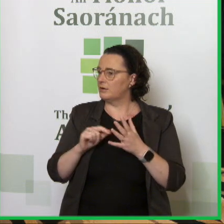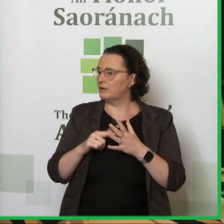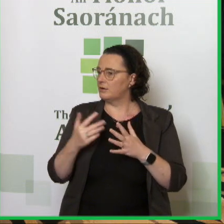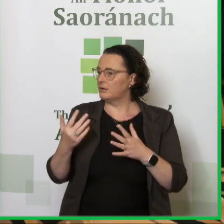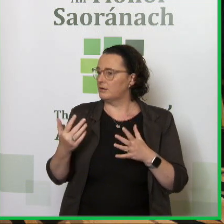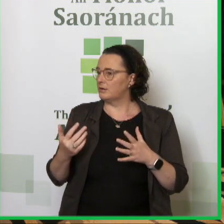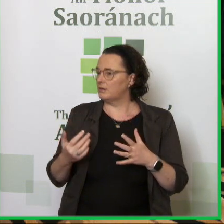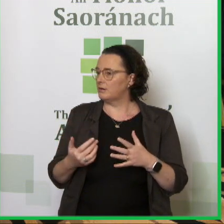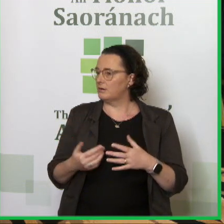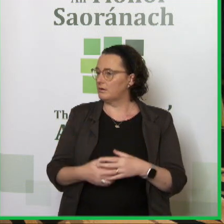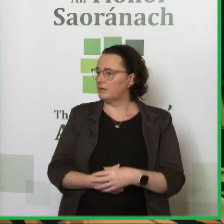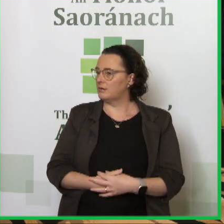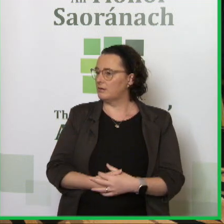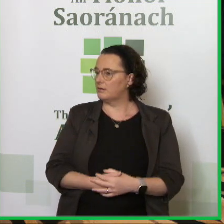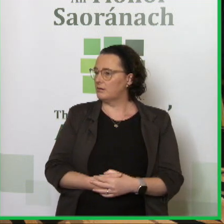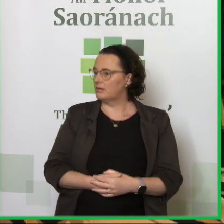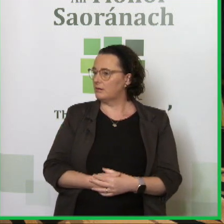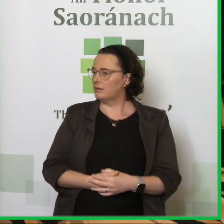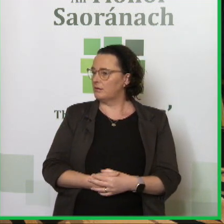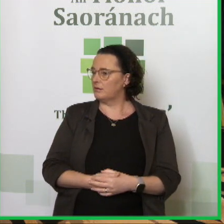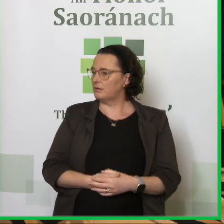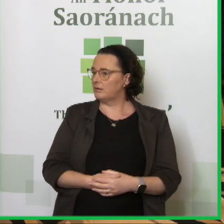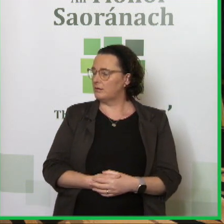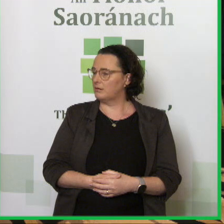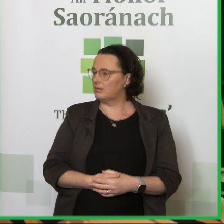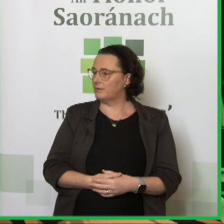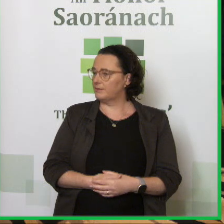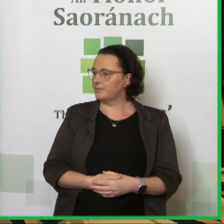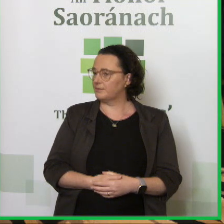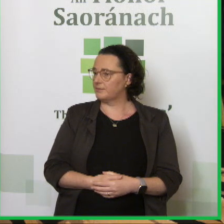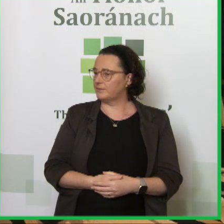6. It was 6.4, wasn't